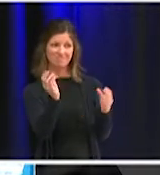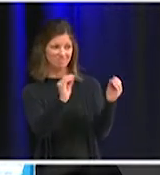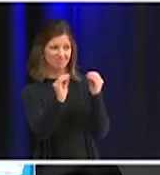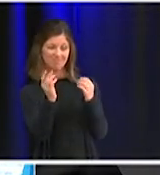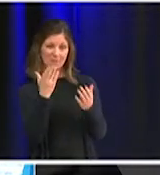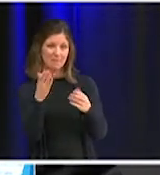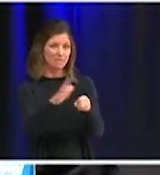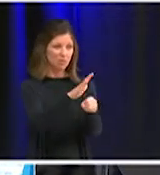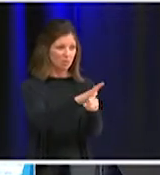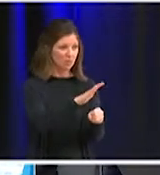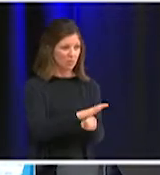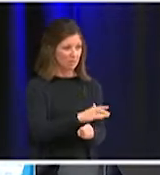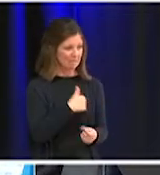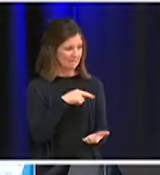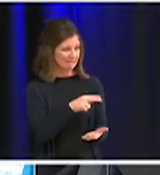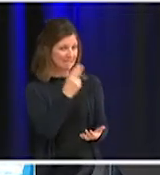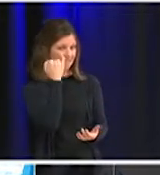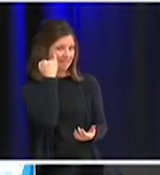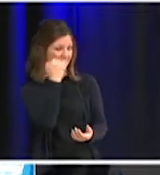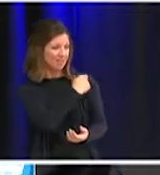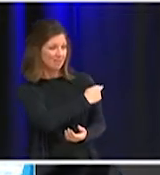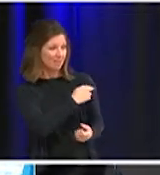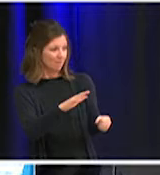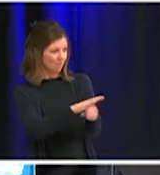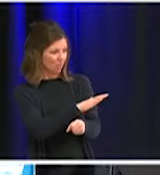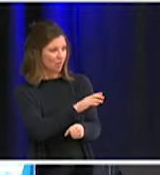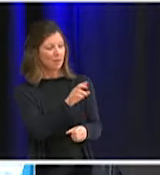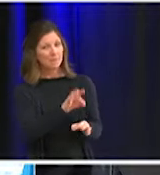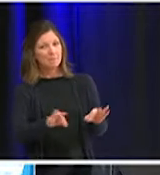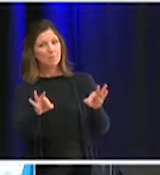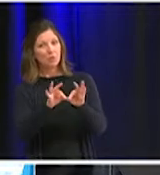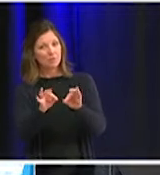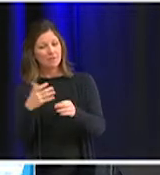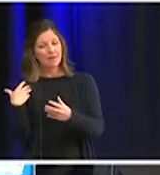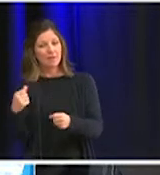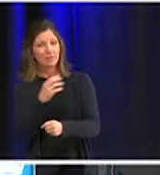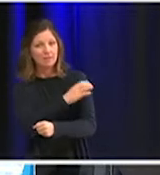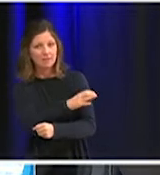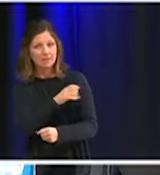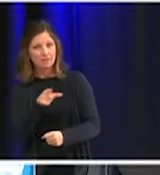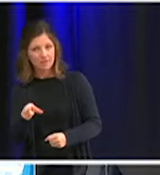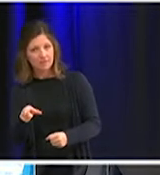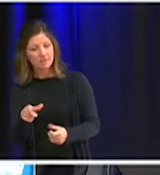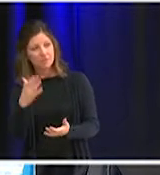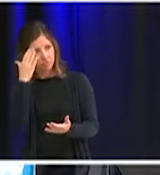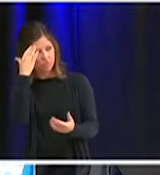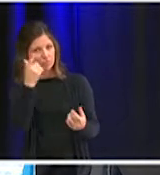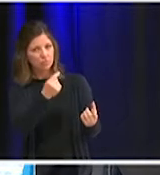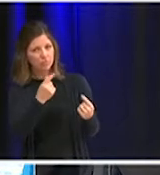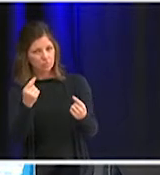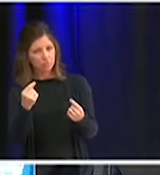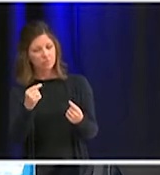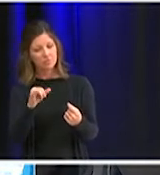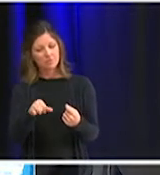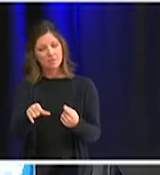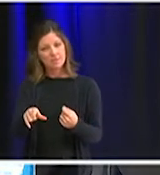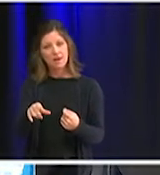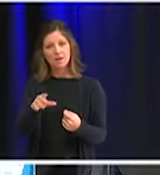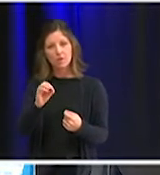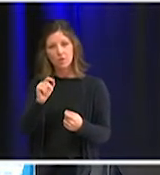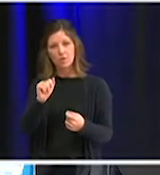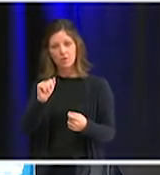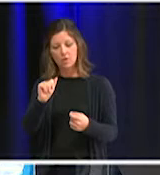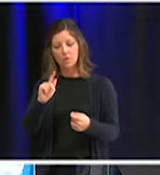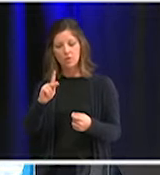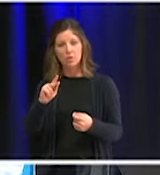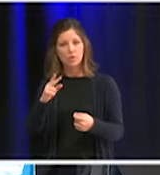have a front line. That's why Oakhurst is important and our Board of Health is important as we deal with this issue head on. I want to thank our staff who